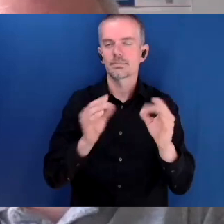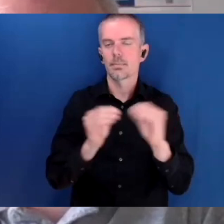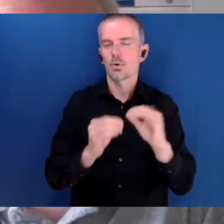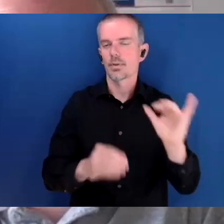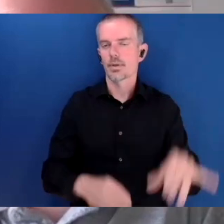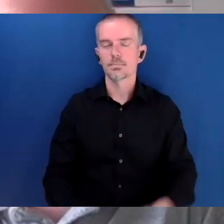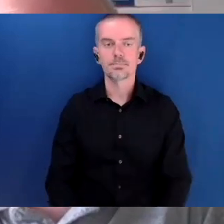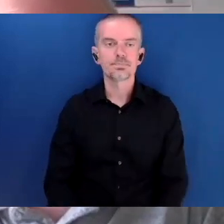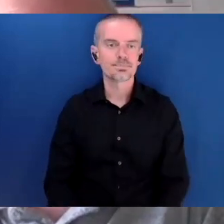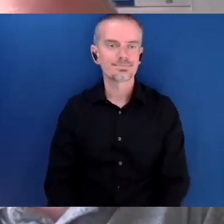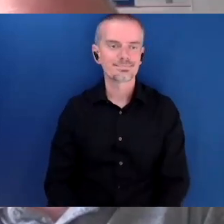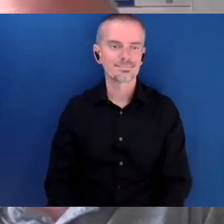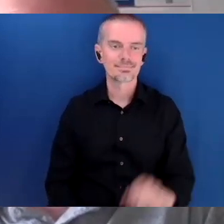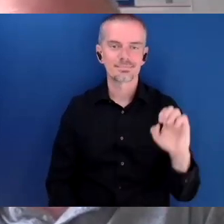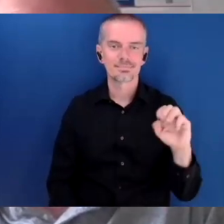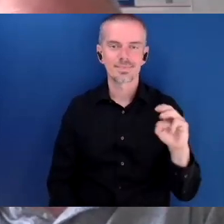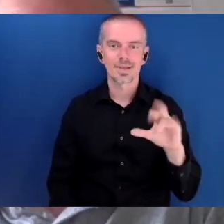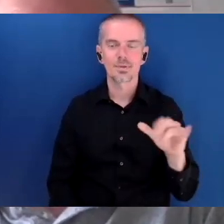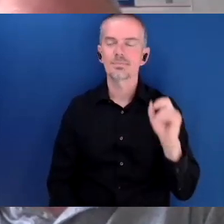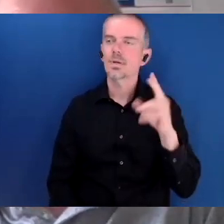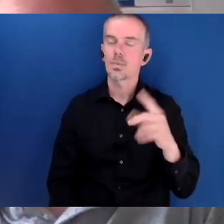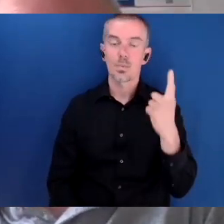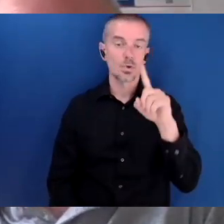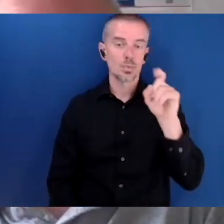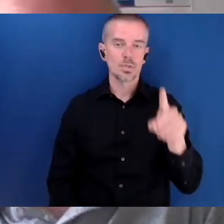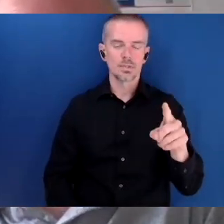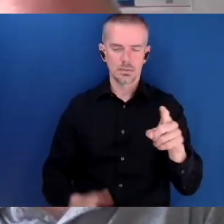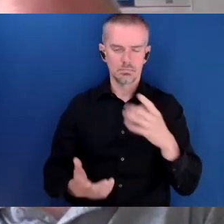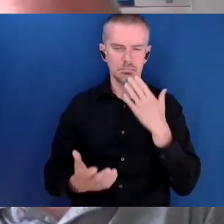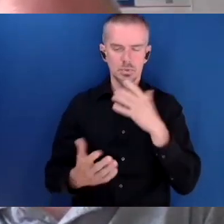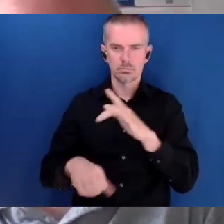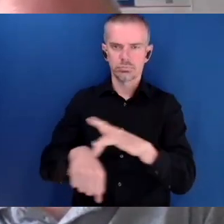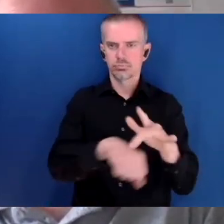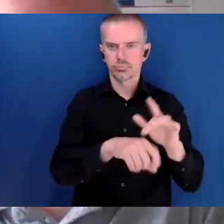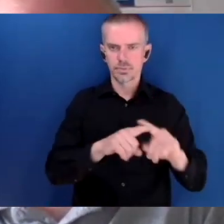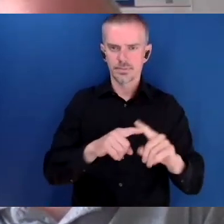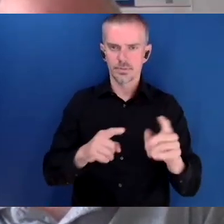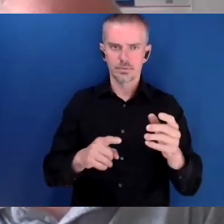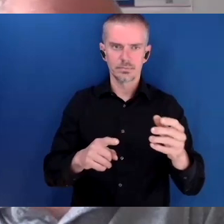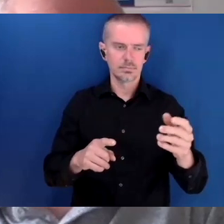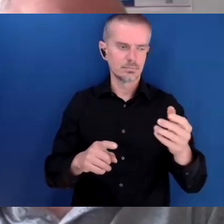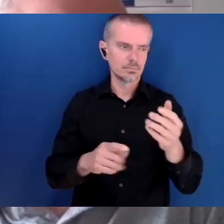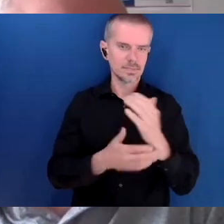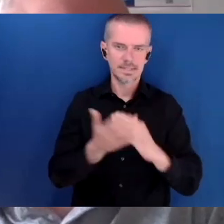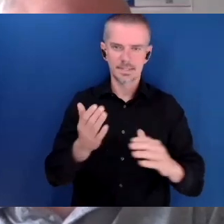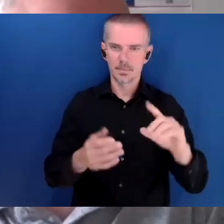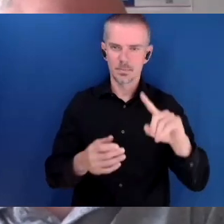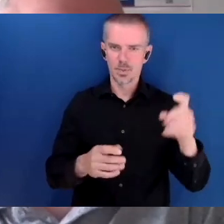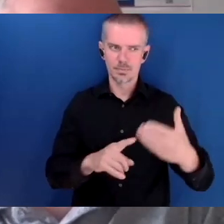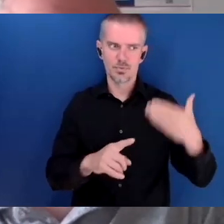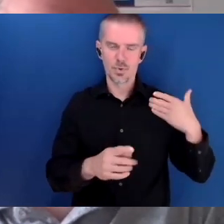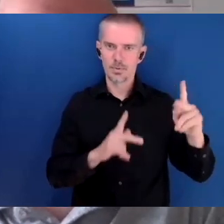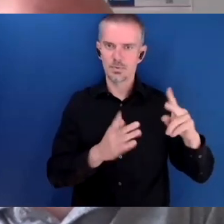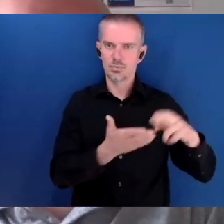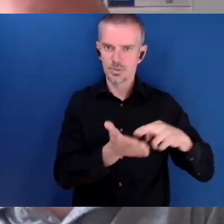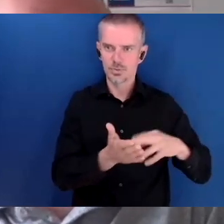Great. Well, one question that kind of ties together some threads from questions we received from registrants and from one that we have here is